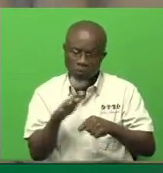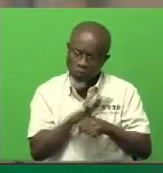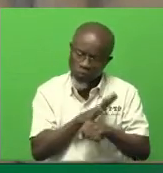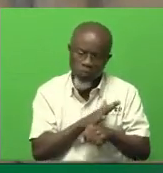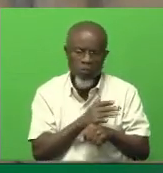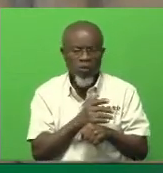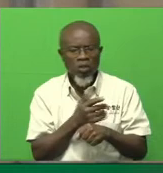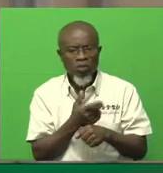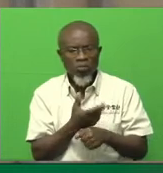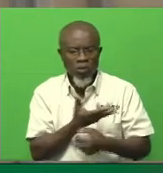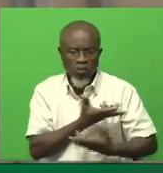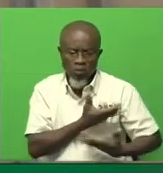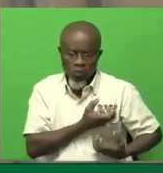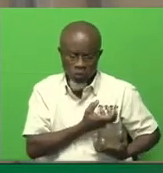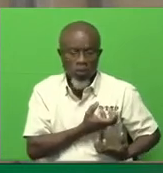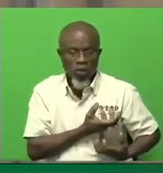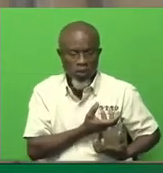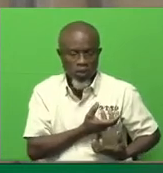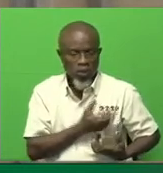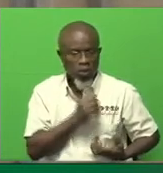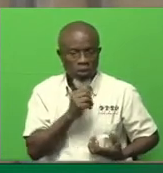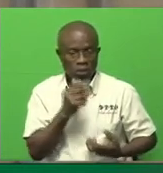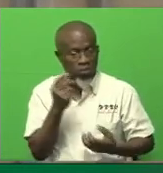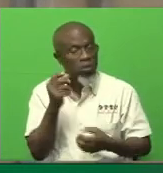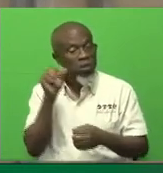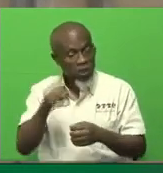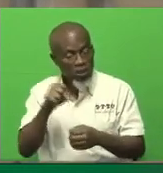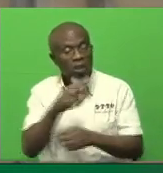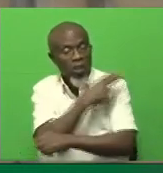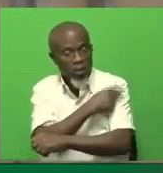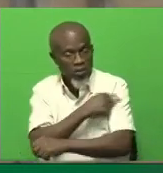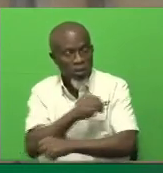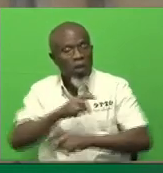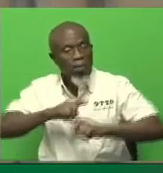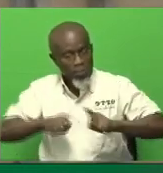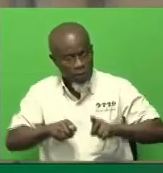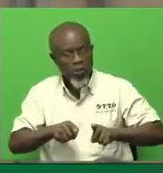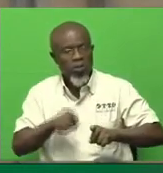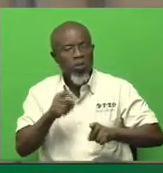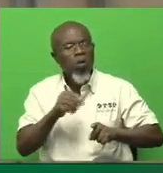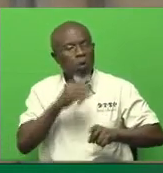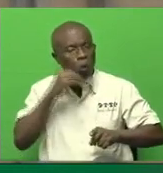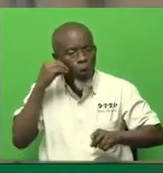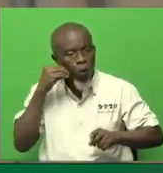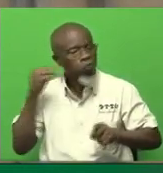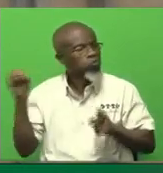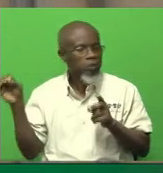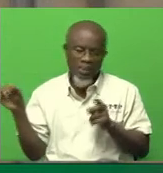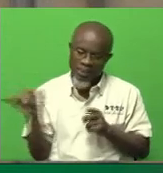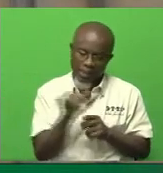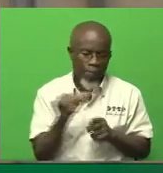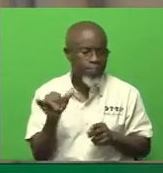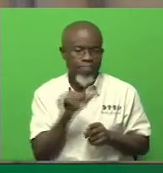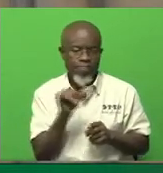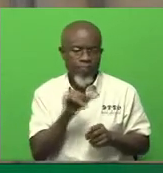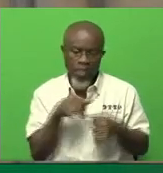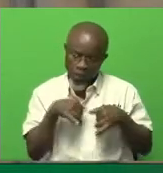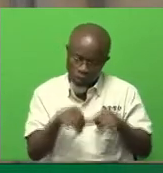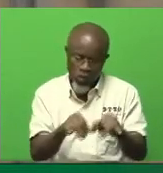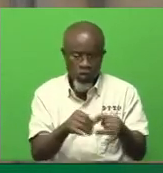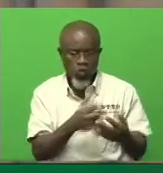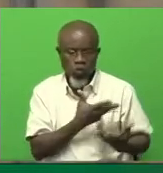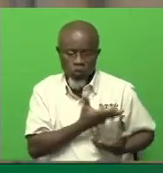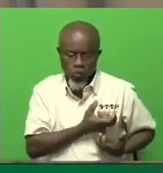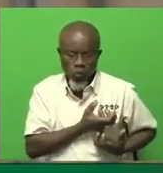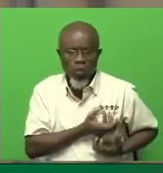but most importantly when they go home and not to fall victim not to fall victim to